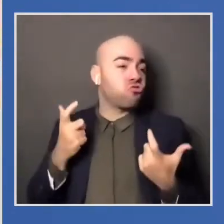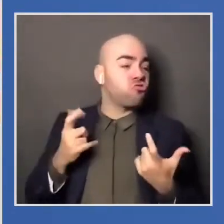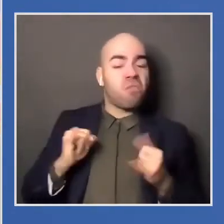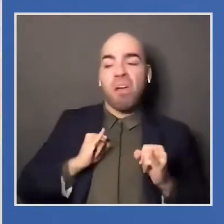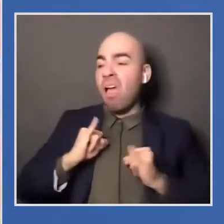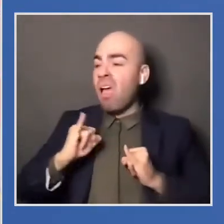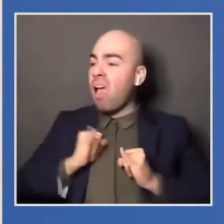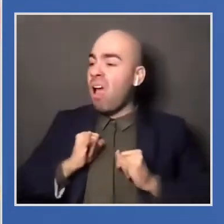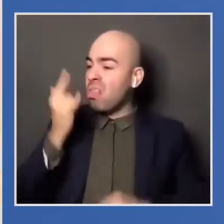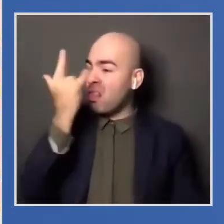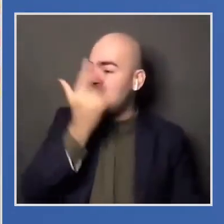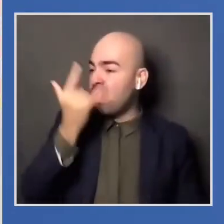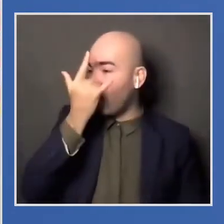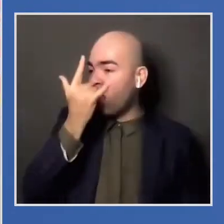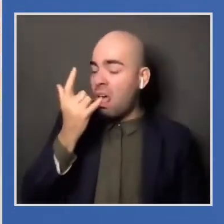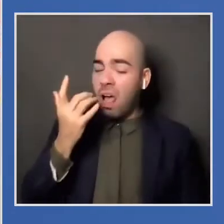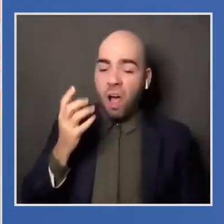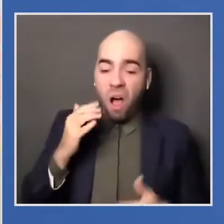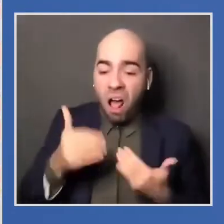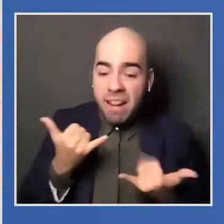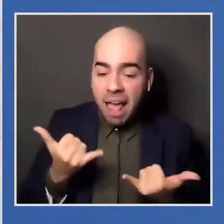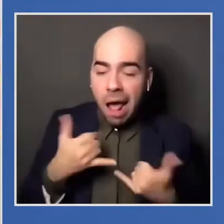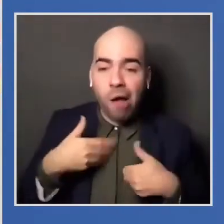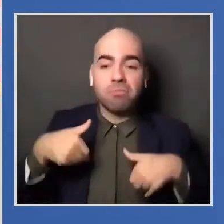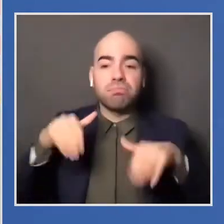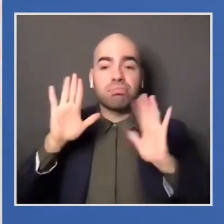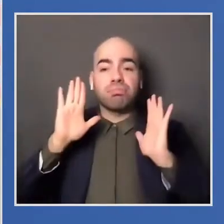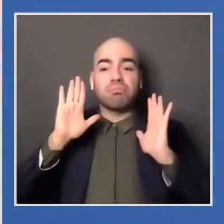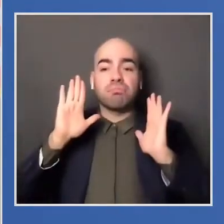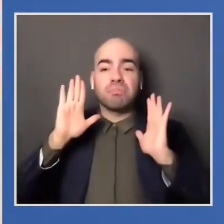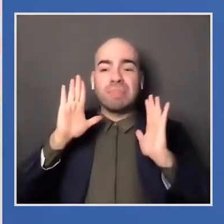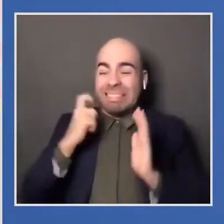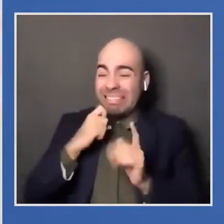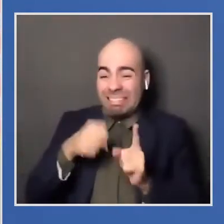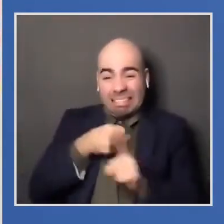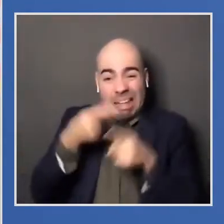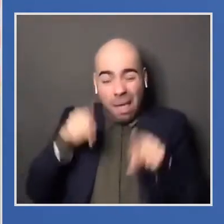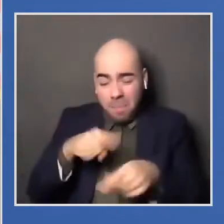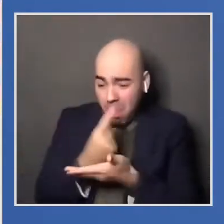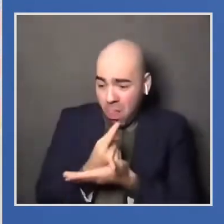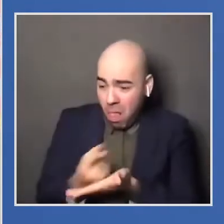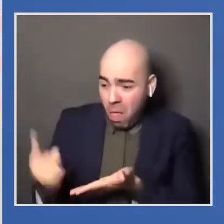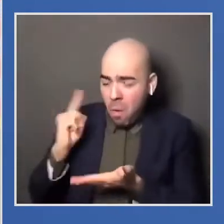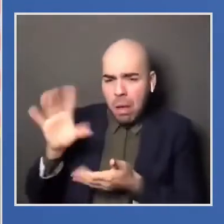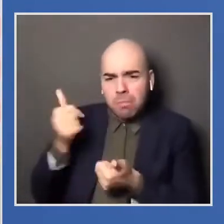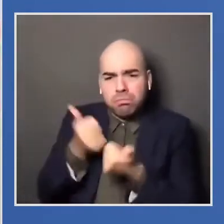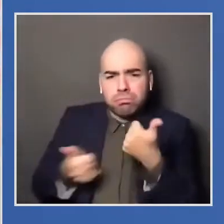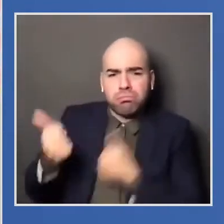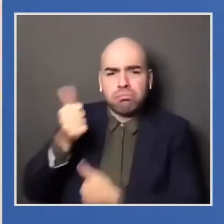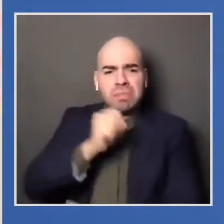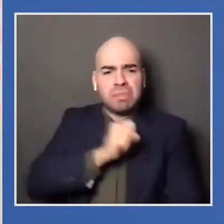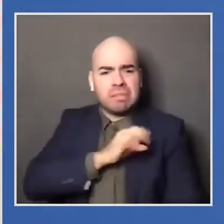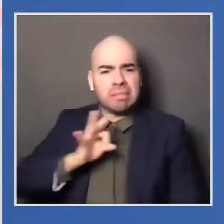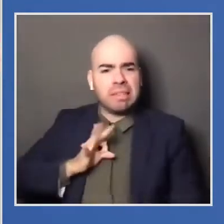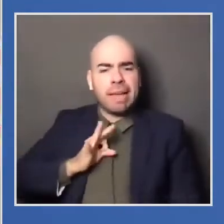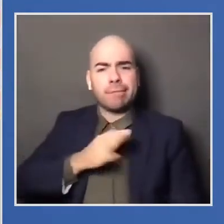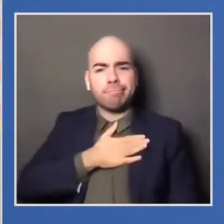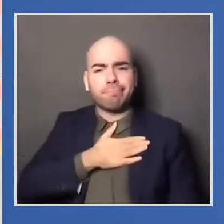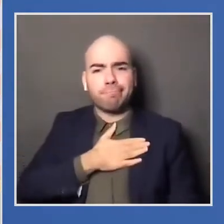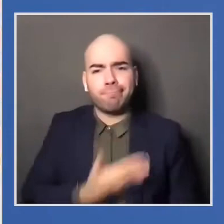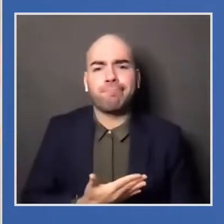just last week, made a stunning admission, an admission that I believed but never thought he'd